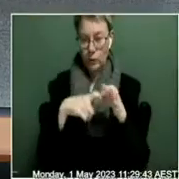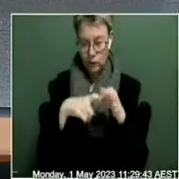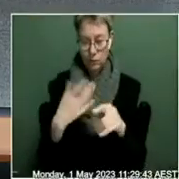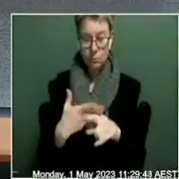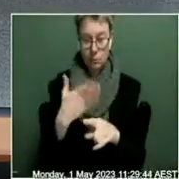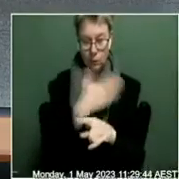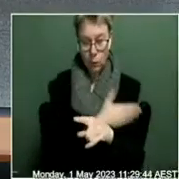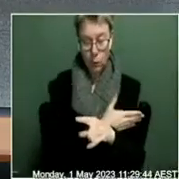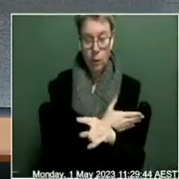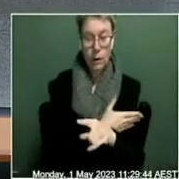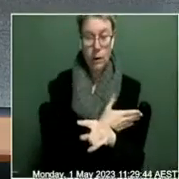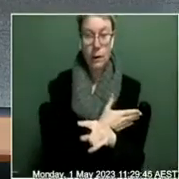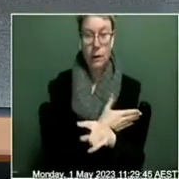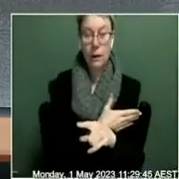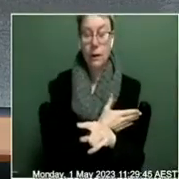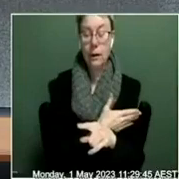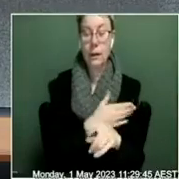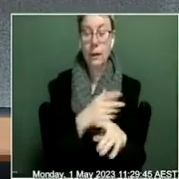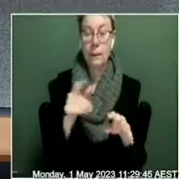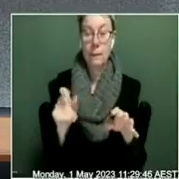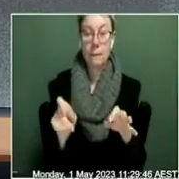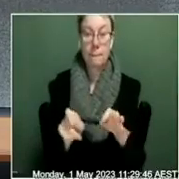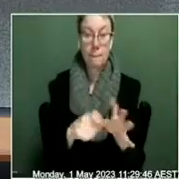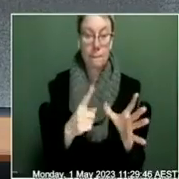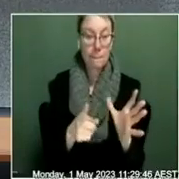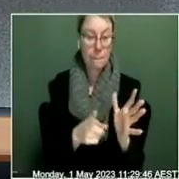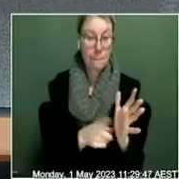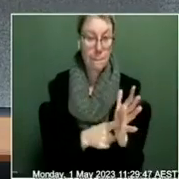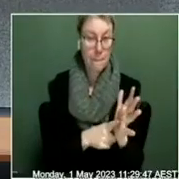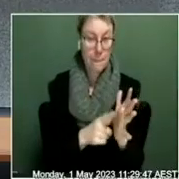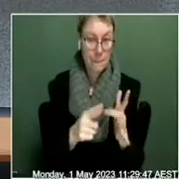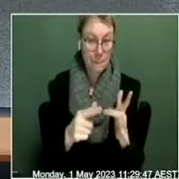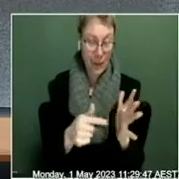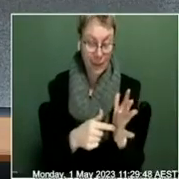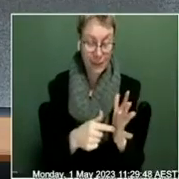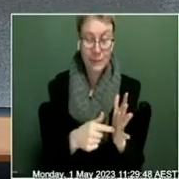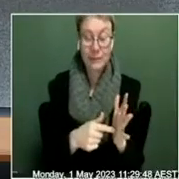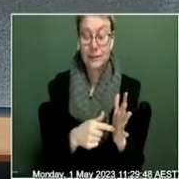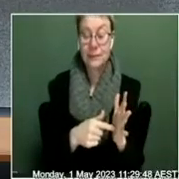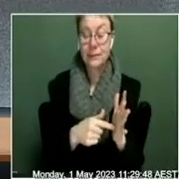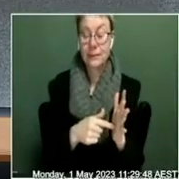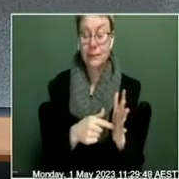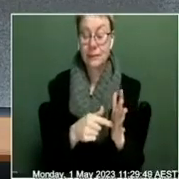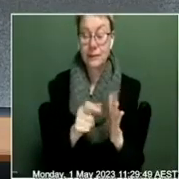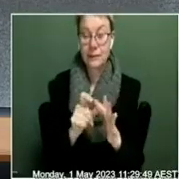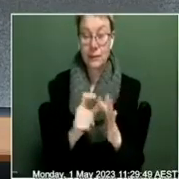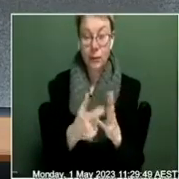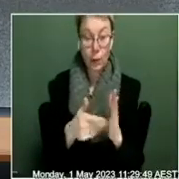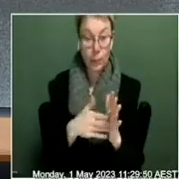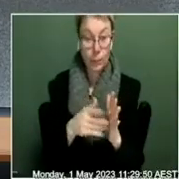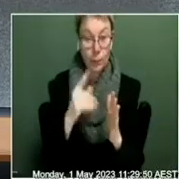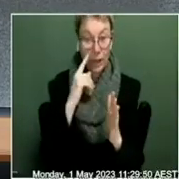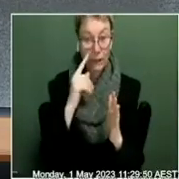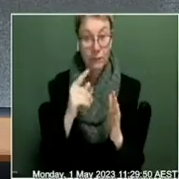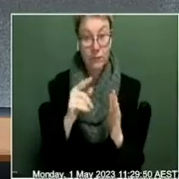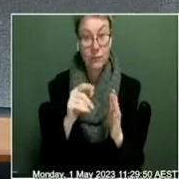document, and it does have a number of objectives and short, medium, and long-term actions and